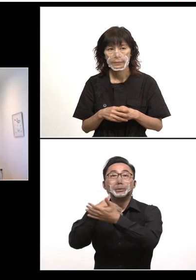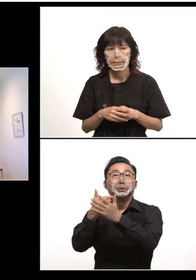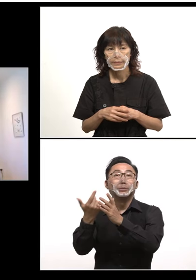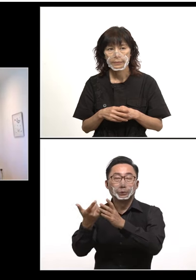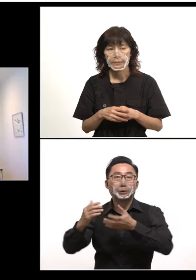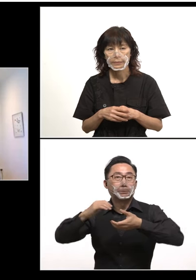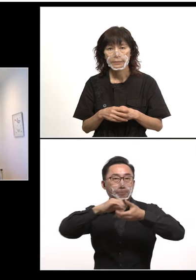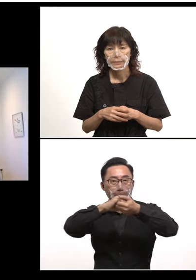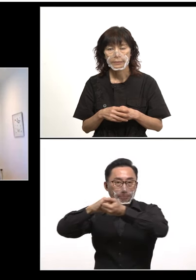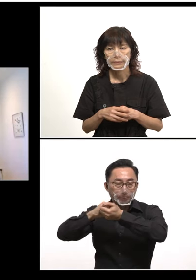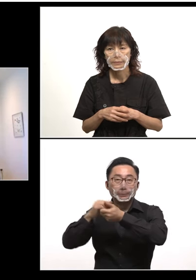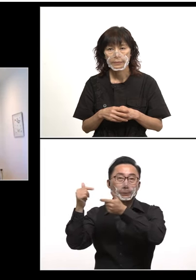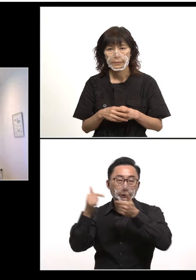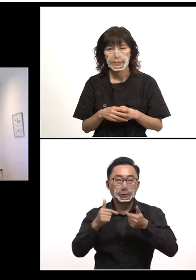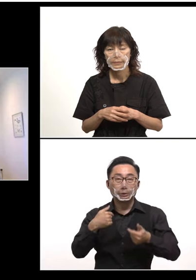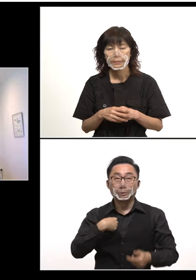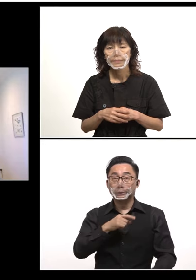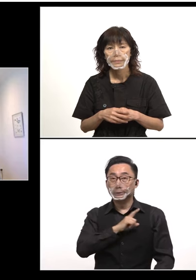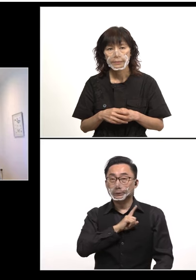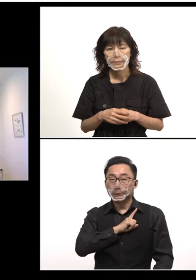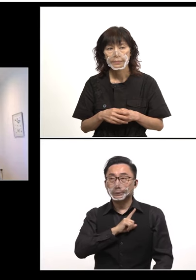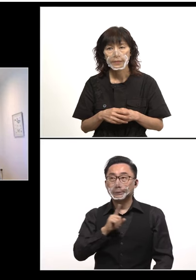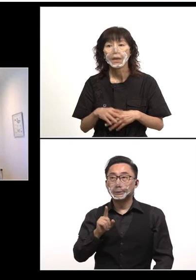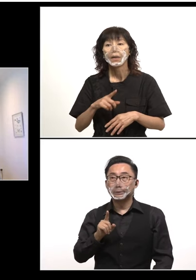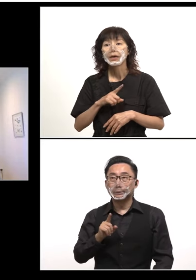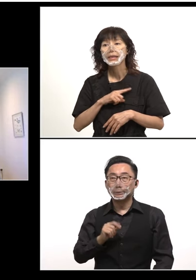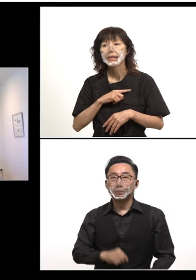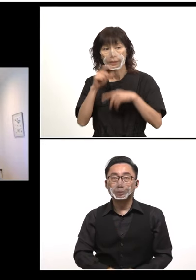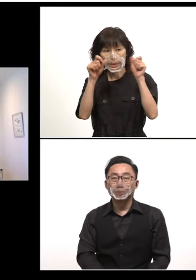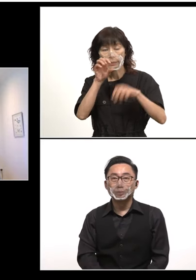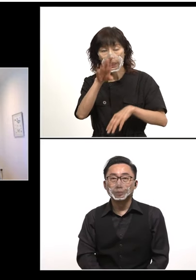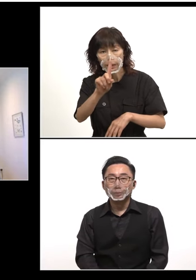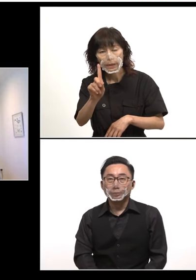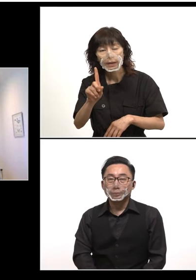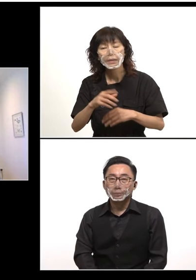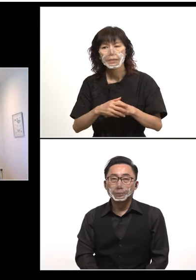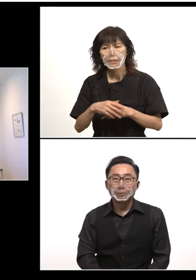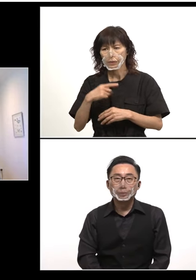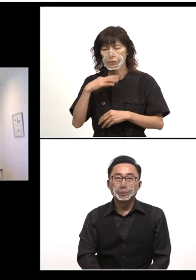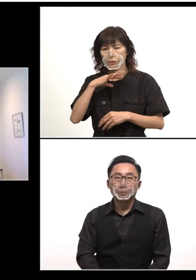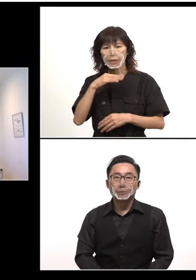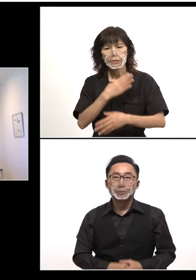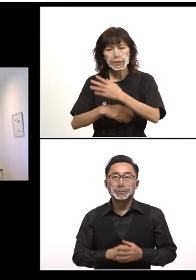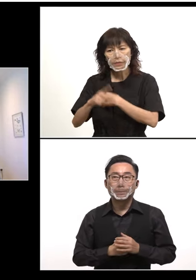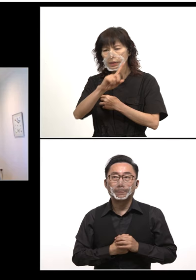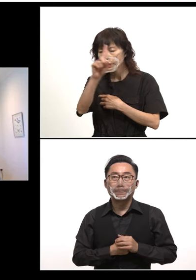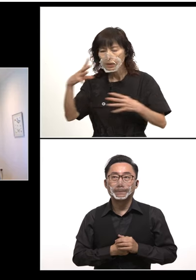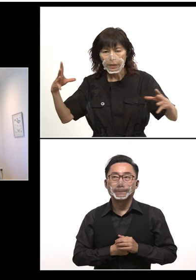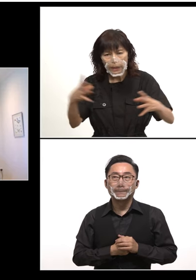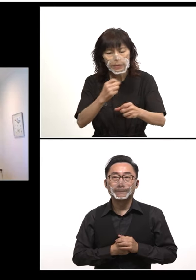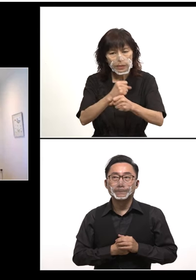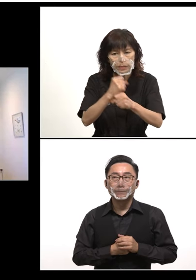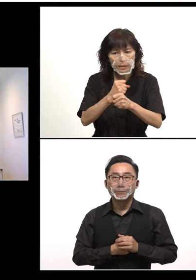have a personal question for you. In terms of working with people of different backgrounds, what is your greatest take?